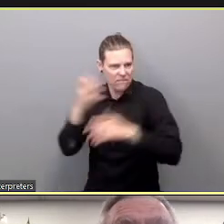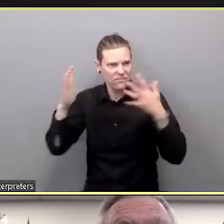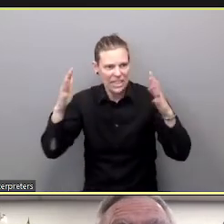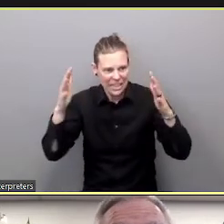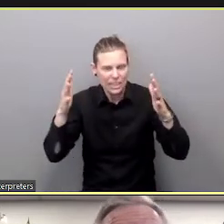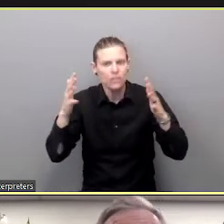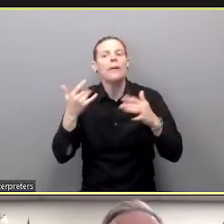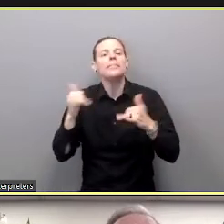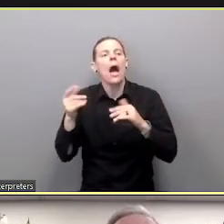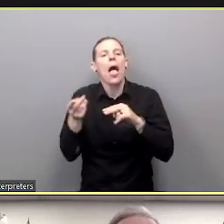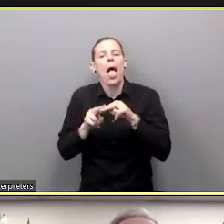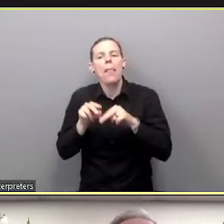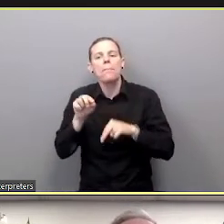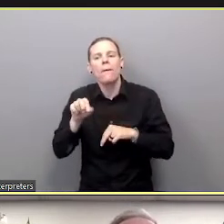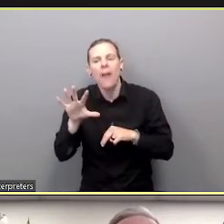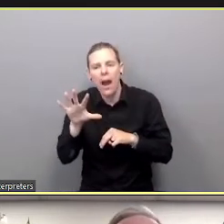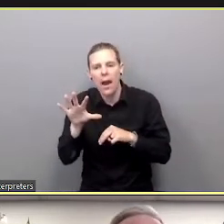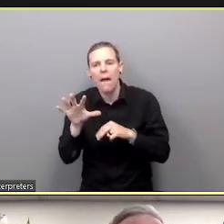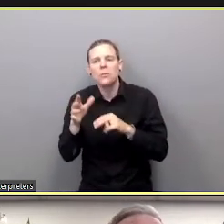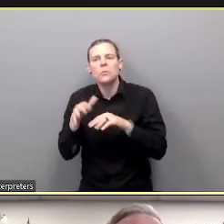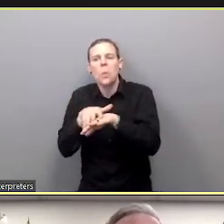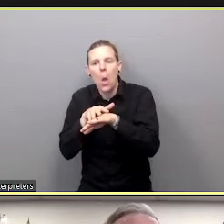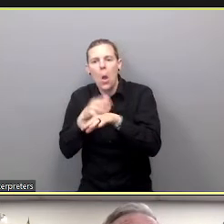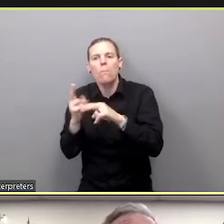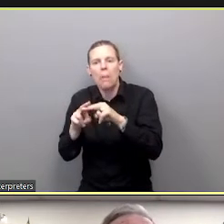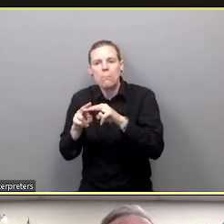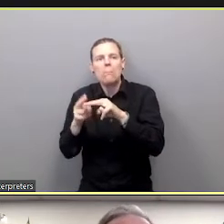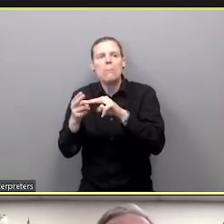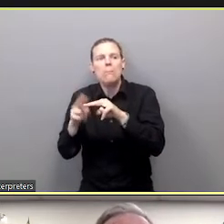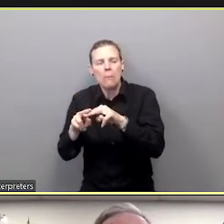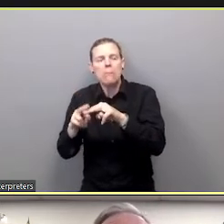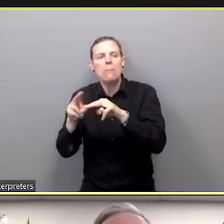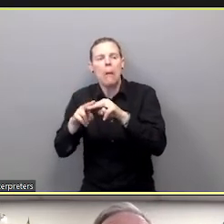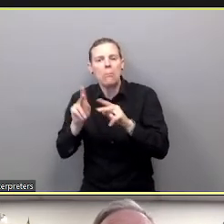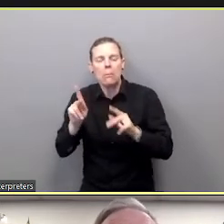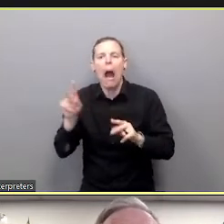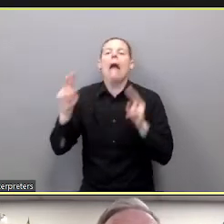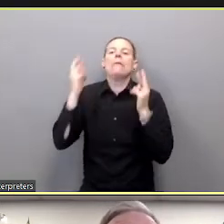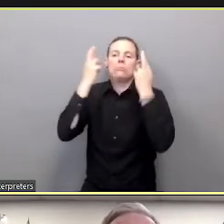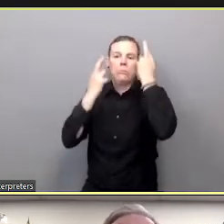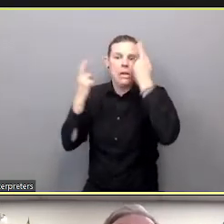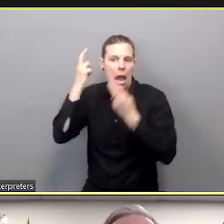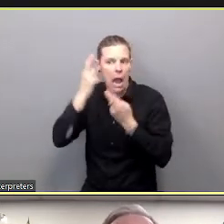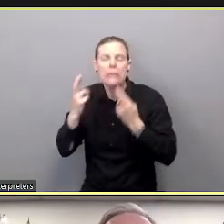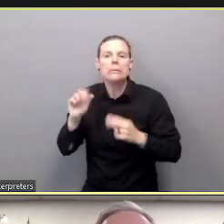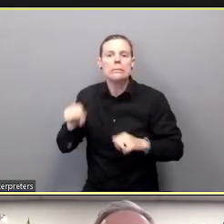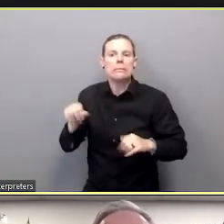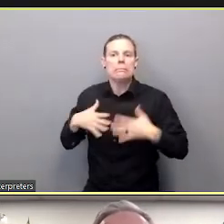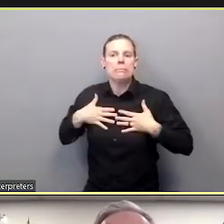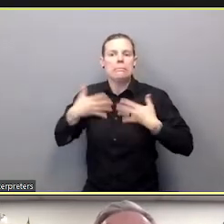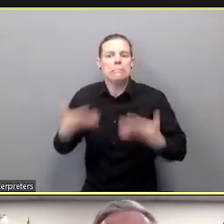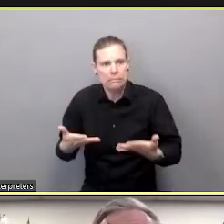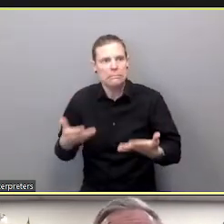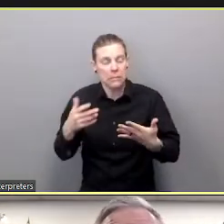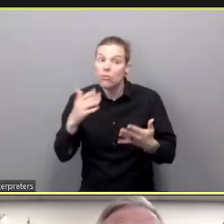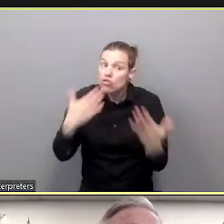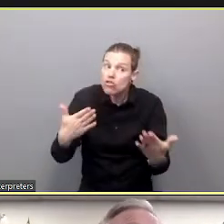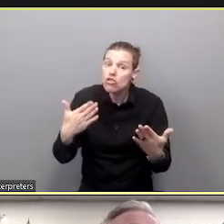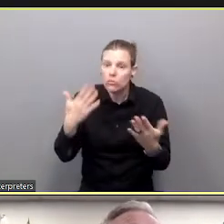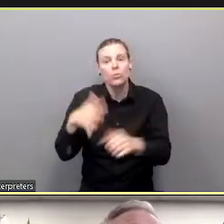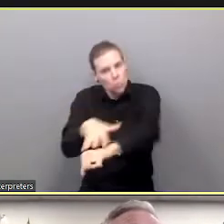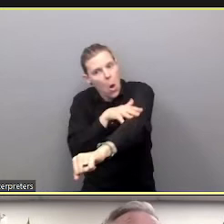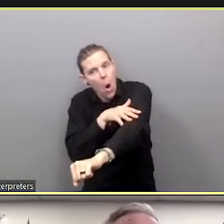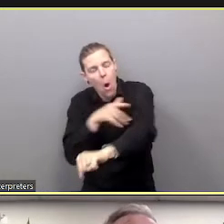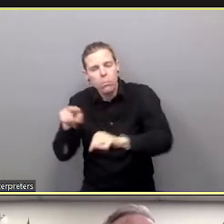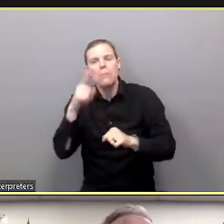of people who either get their first vaccine or complete their series. And so that's promising. It's moving very slowly, but we're glad